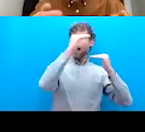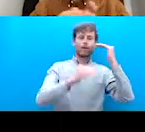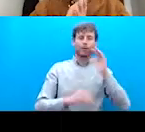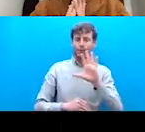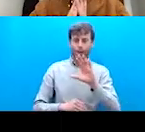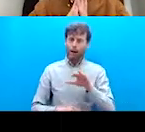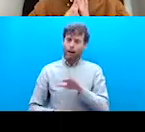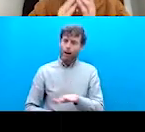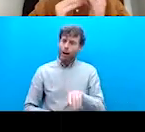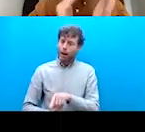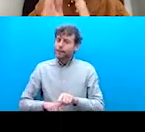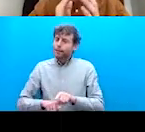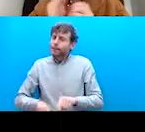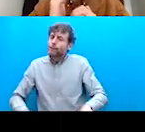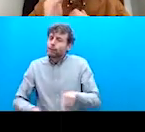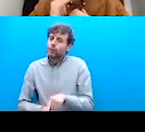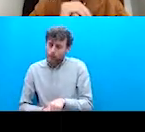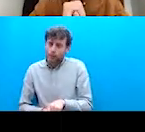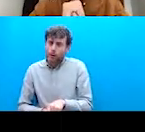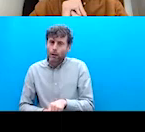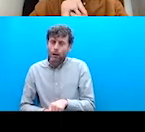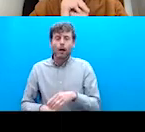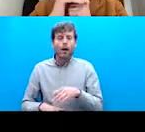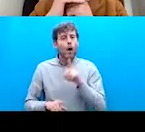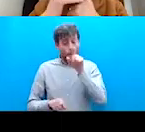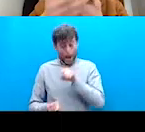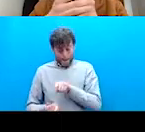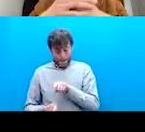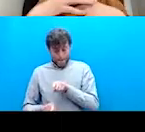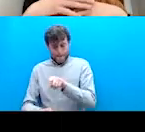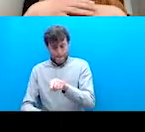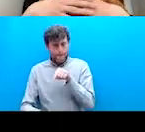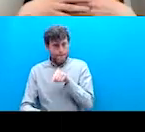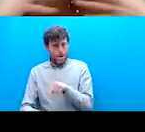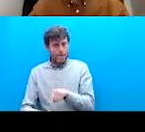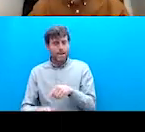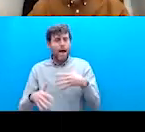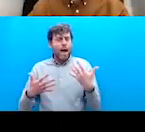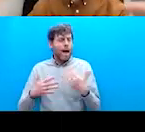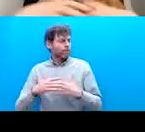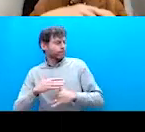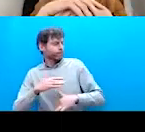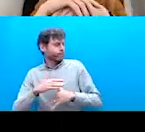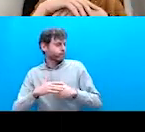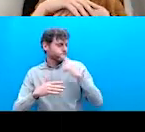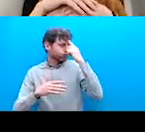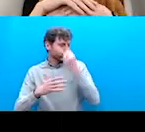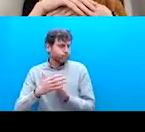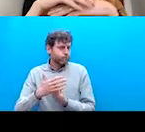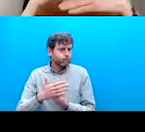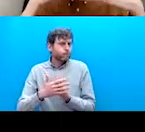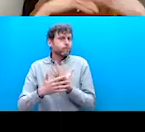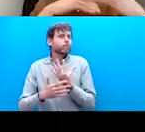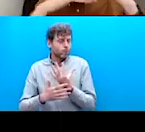expect to see a degree of parallelism in how infants at a certain stage of maturation of the